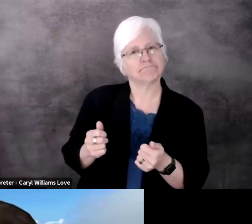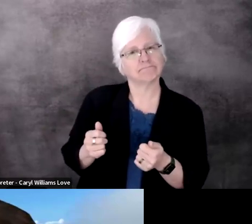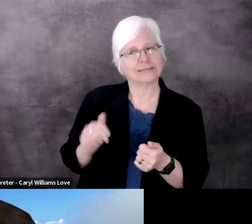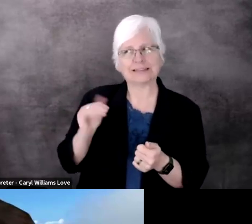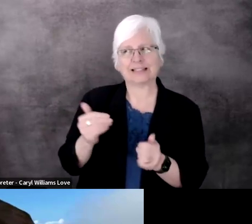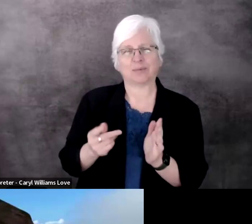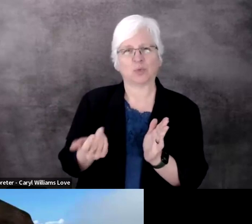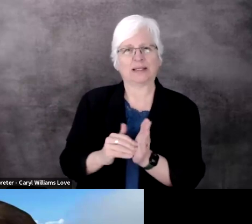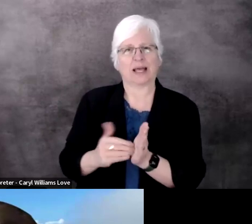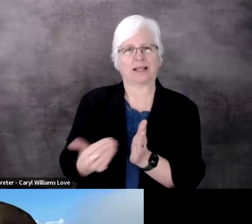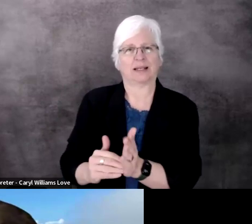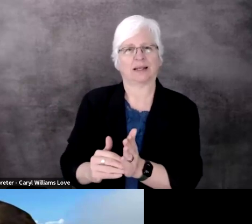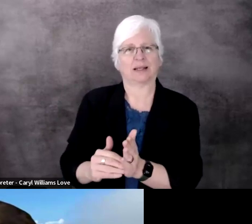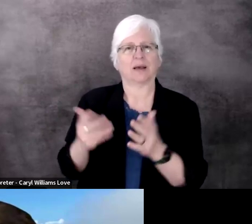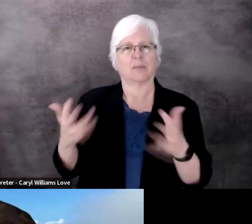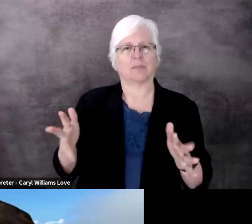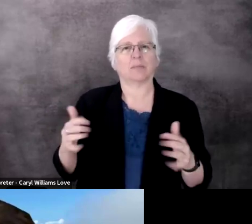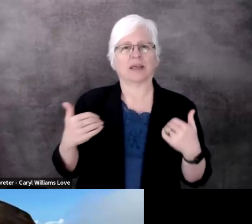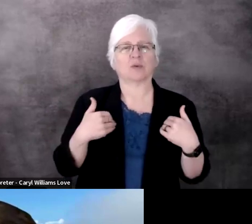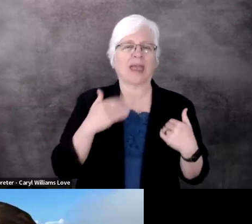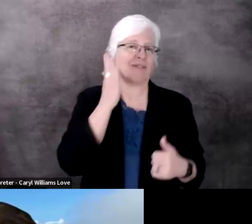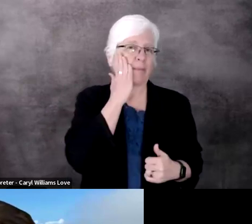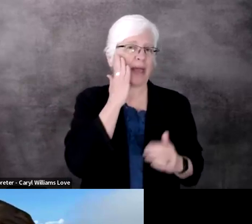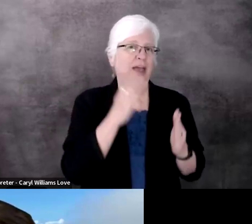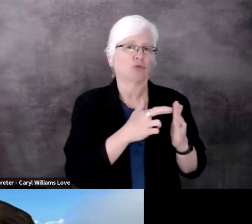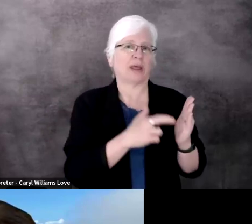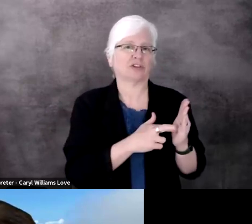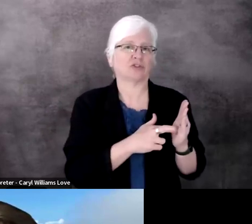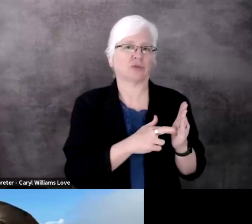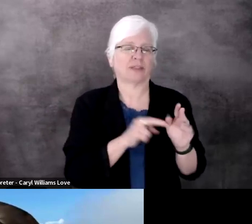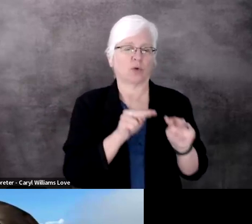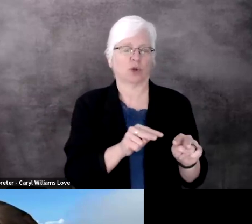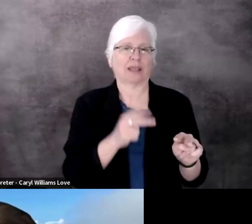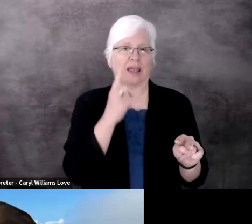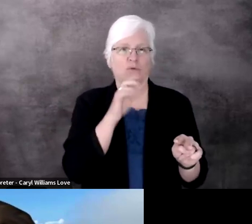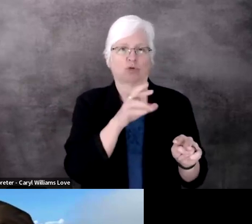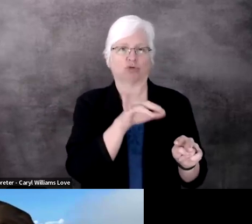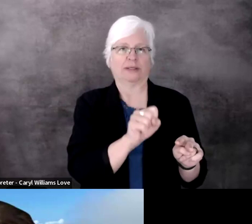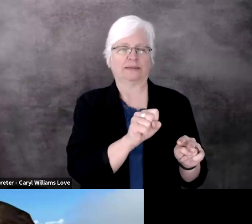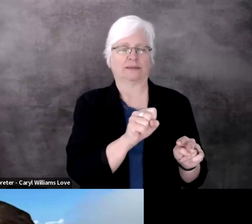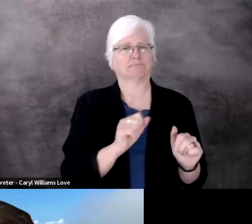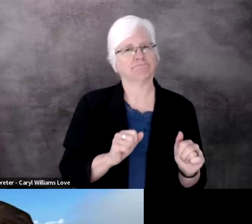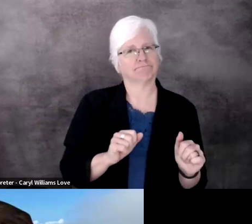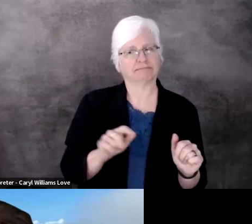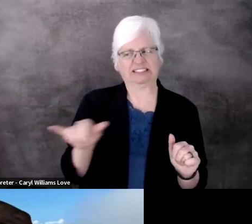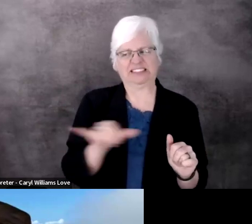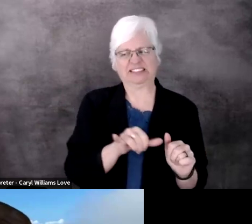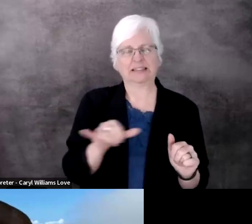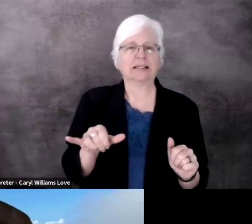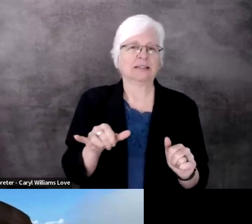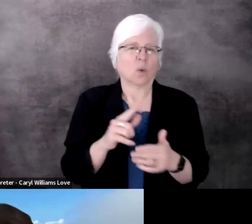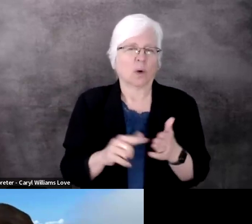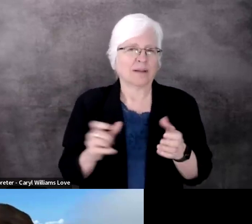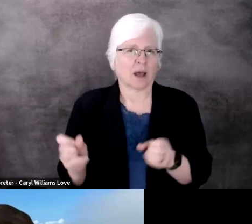redundant with the bed registry that we're looking at for CRIS. And so I'm wondering what the opportunities are to